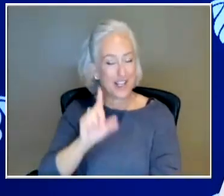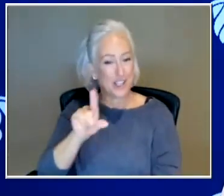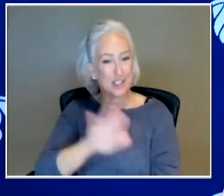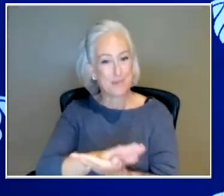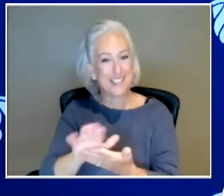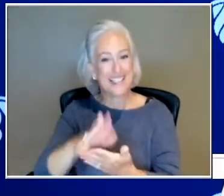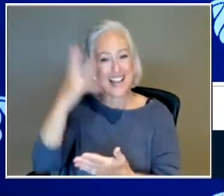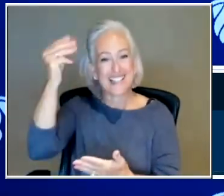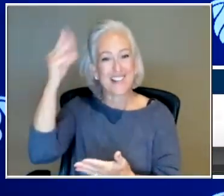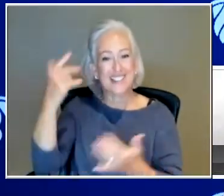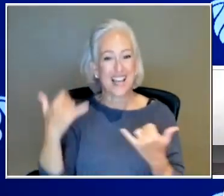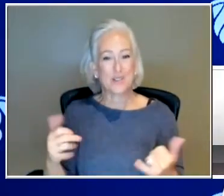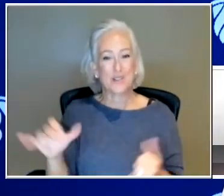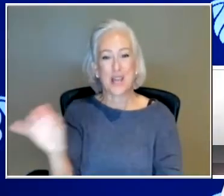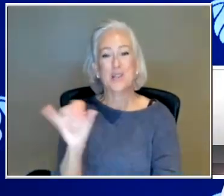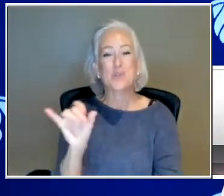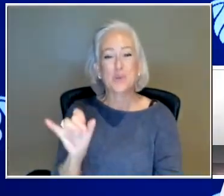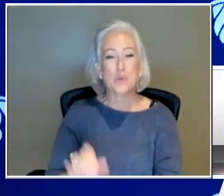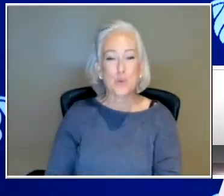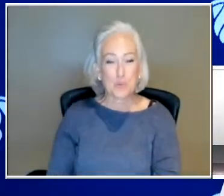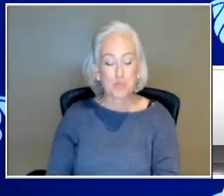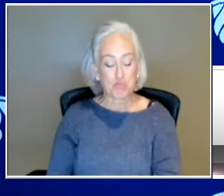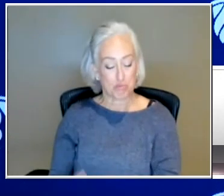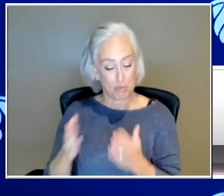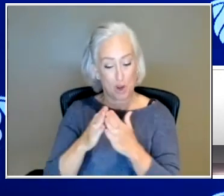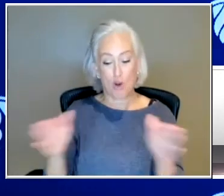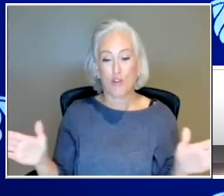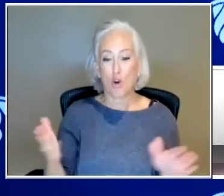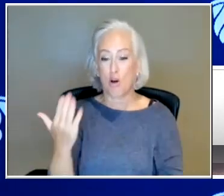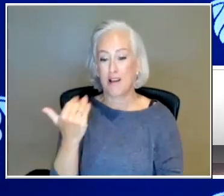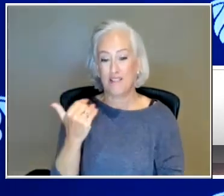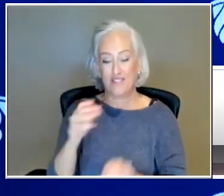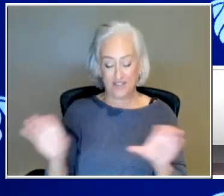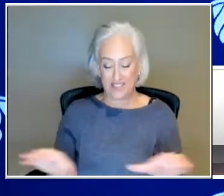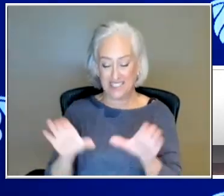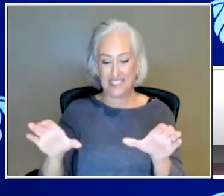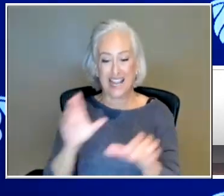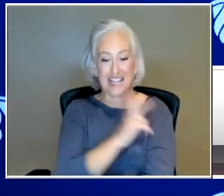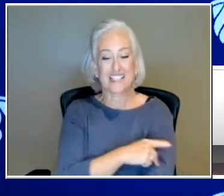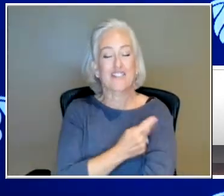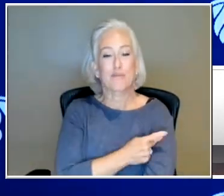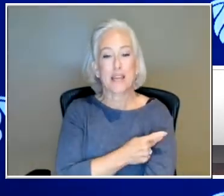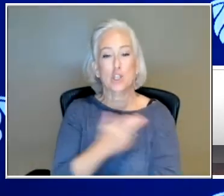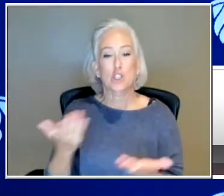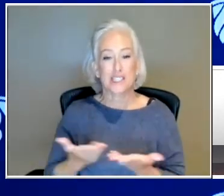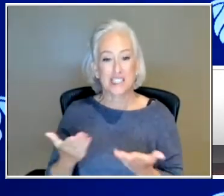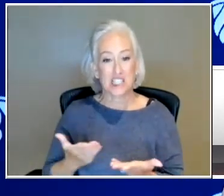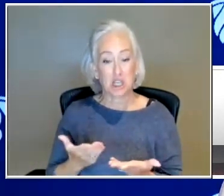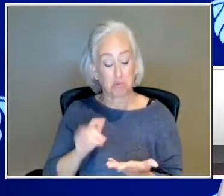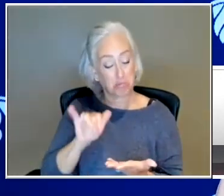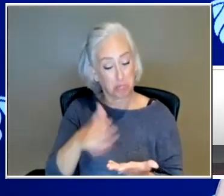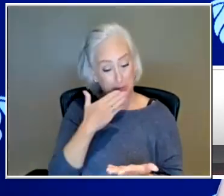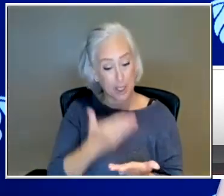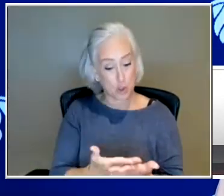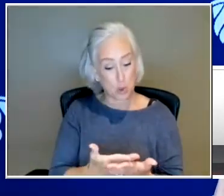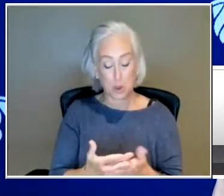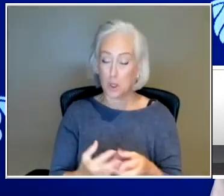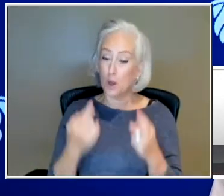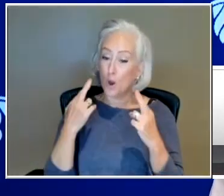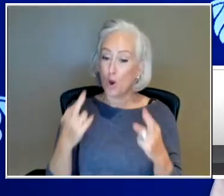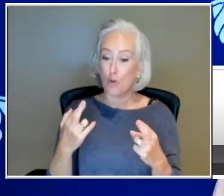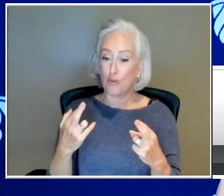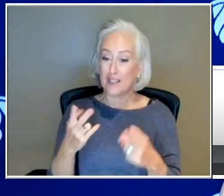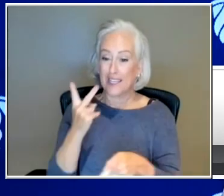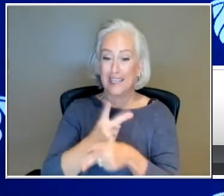weather. So overall, we have 15 active patients in the health system, so that is good. Hopefully, we can keep these